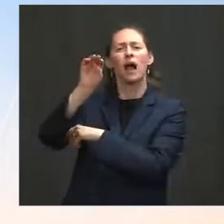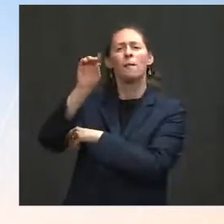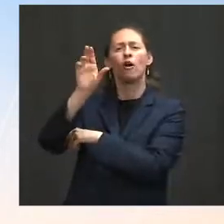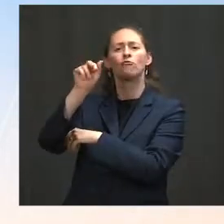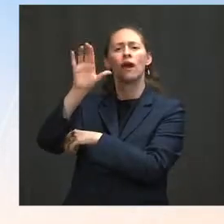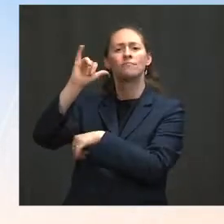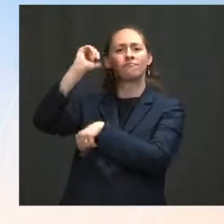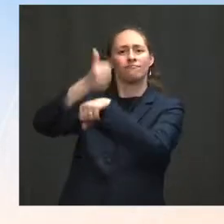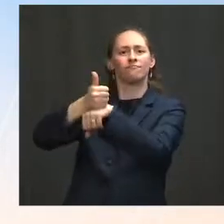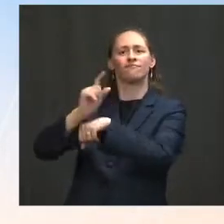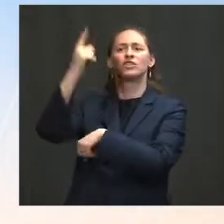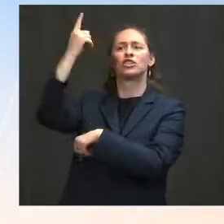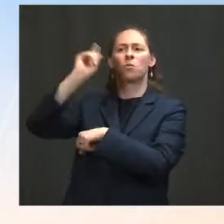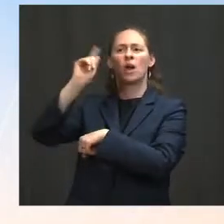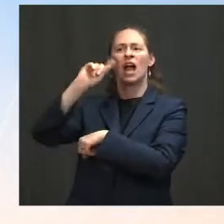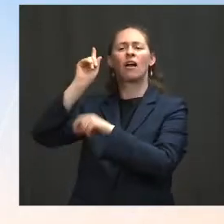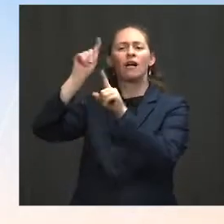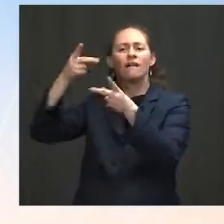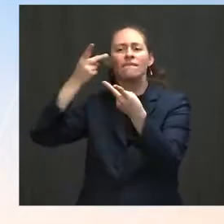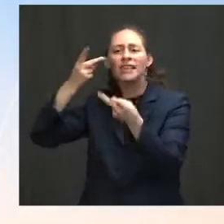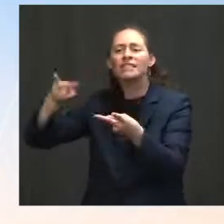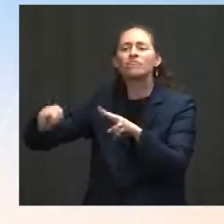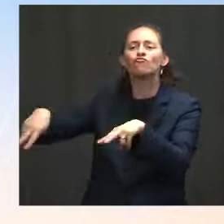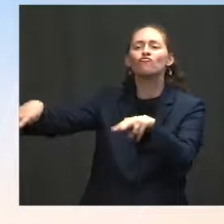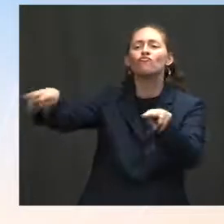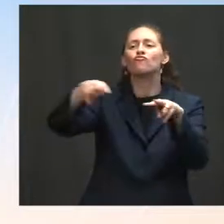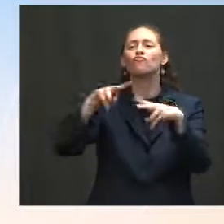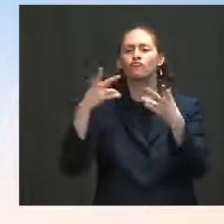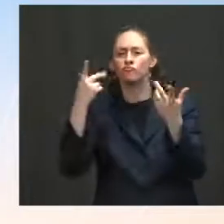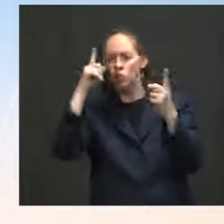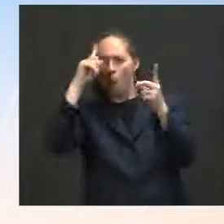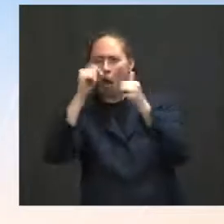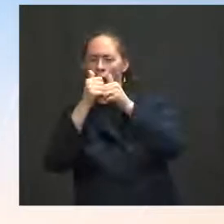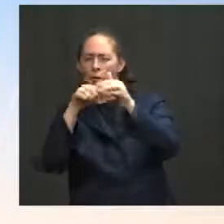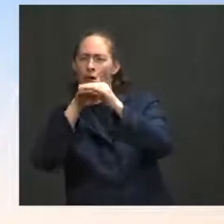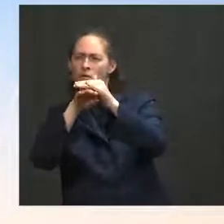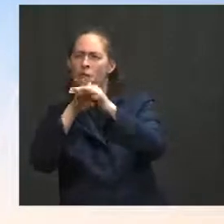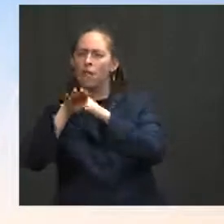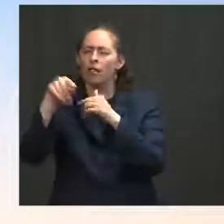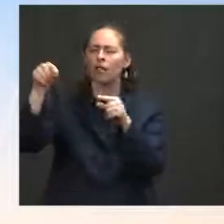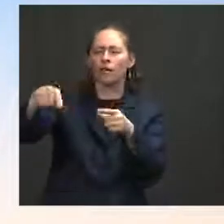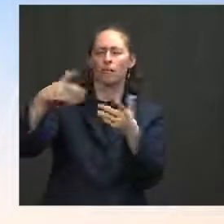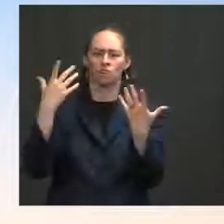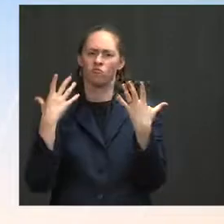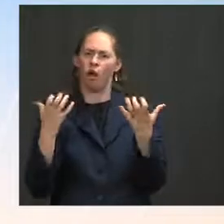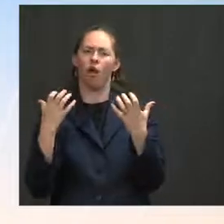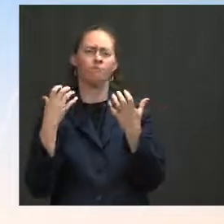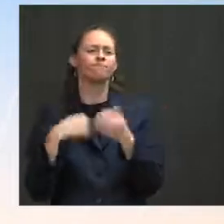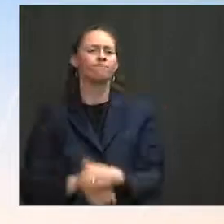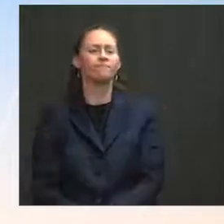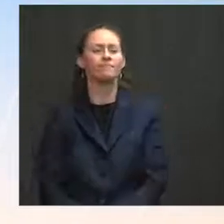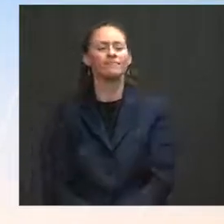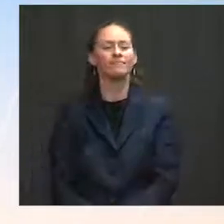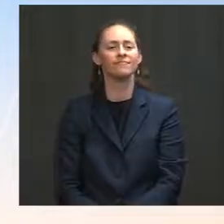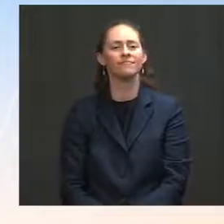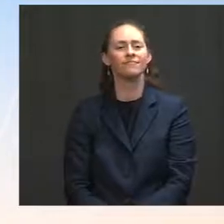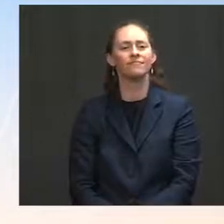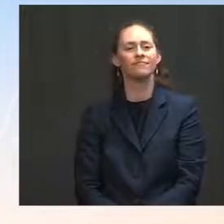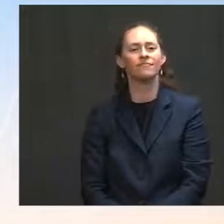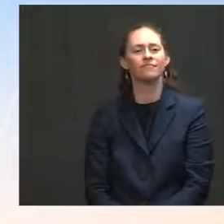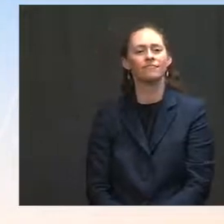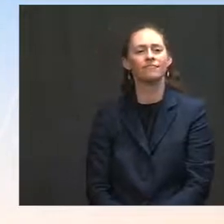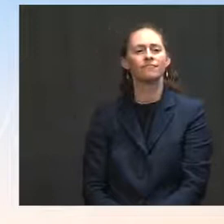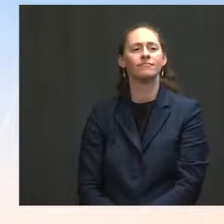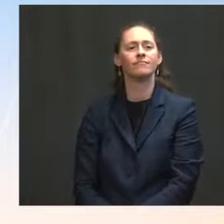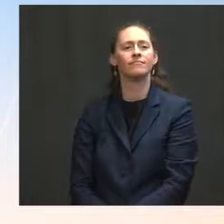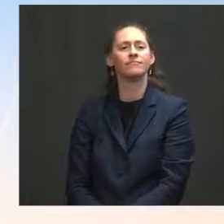voting more accessible to people across the country. Just quickly, it's been several months since Neera Tanden was withdrawn